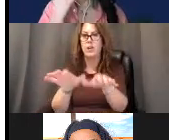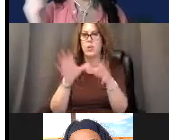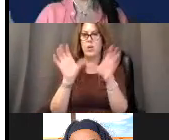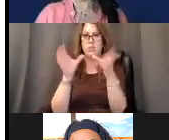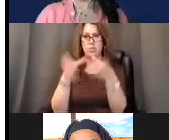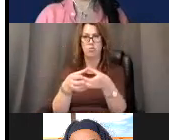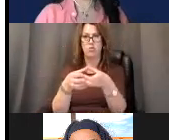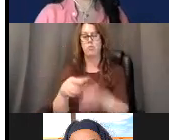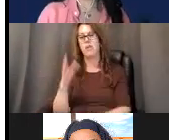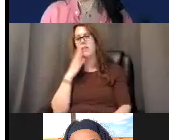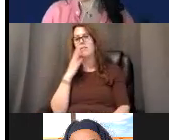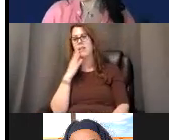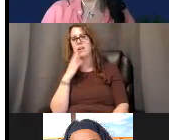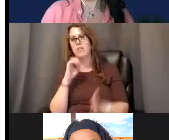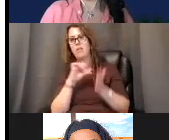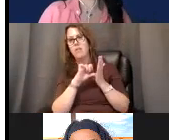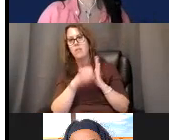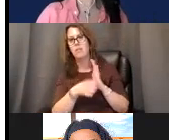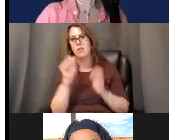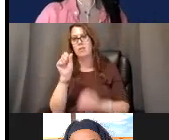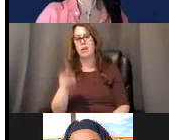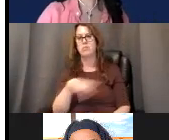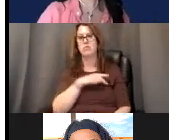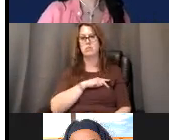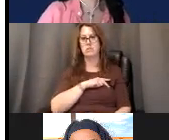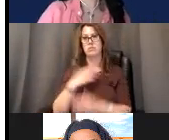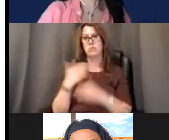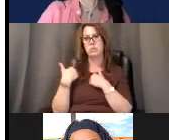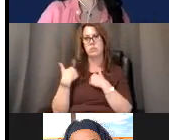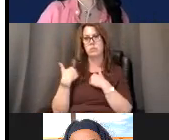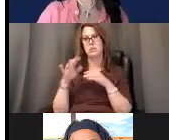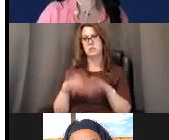adding that emphasis on personal responsibility.